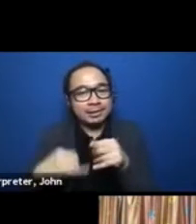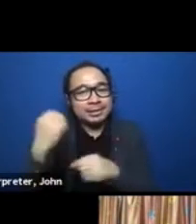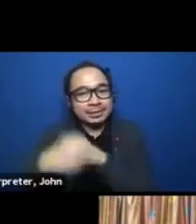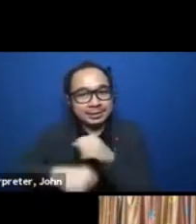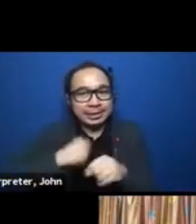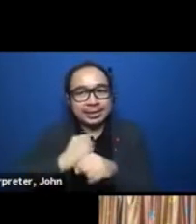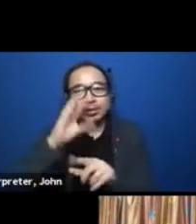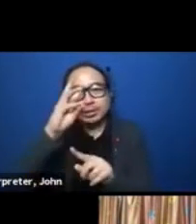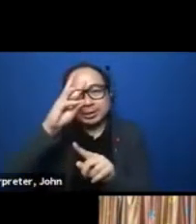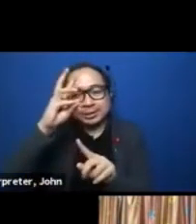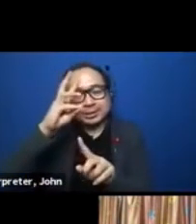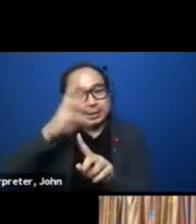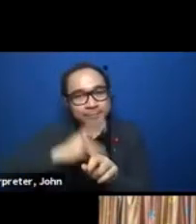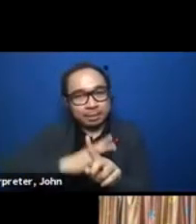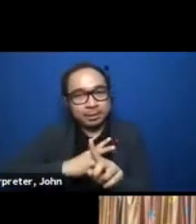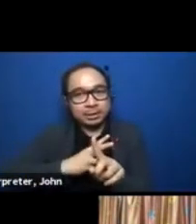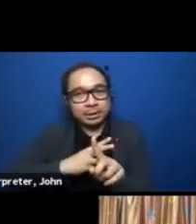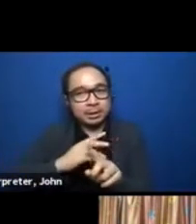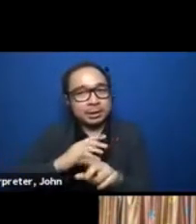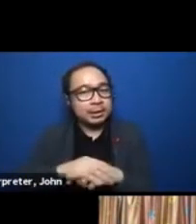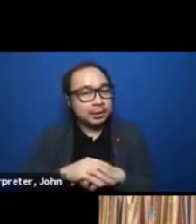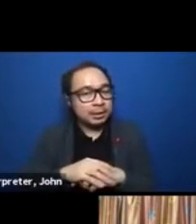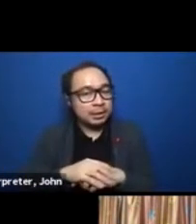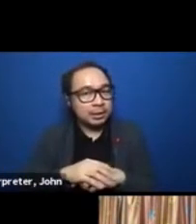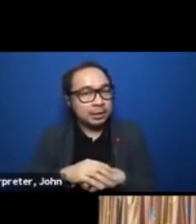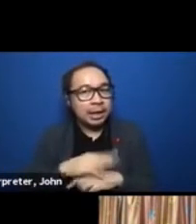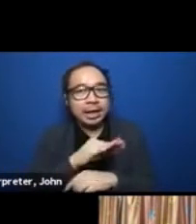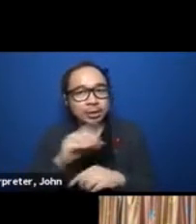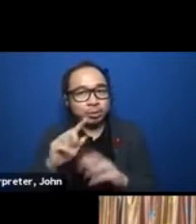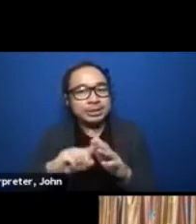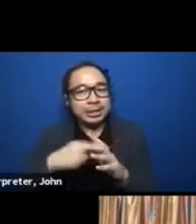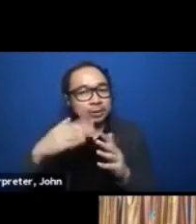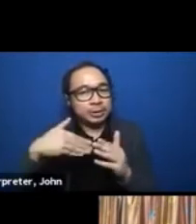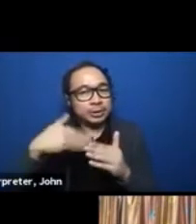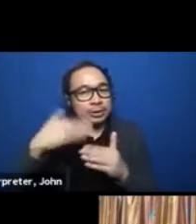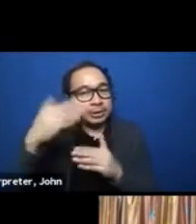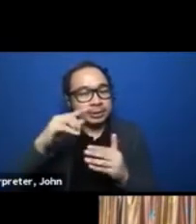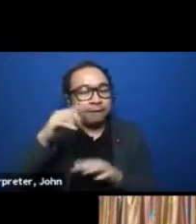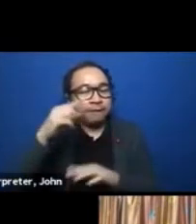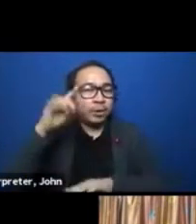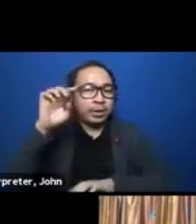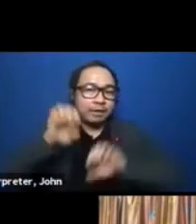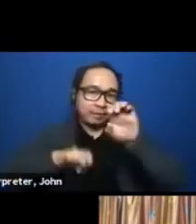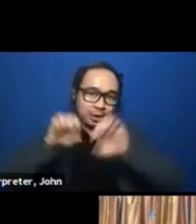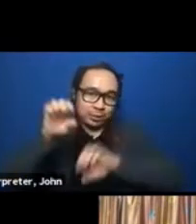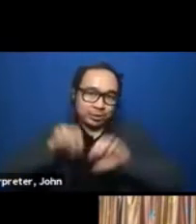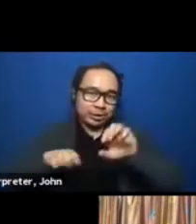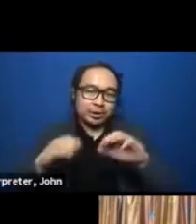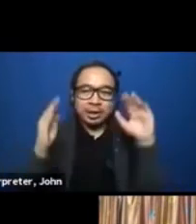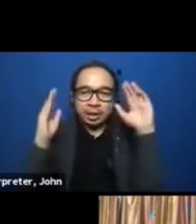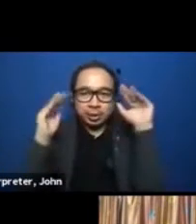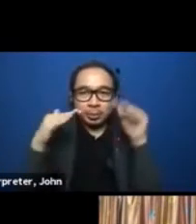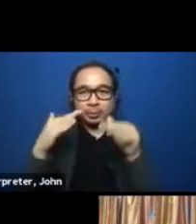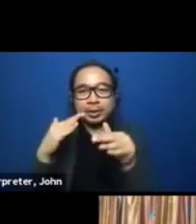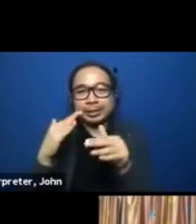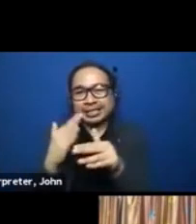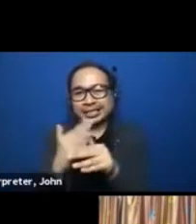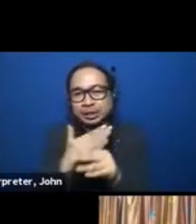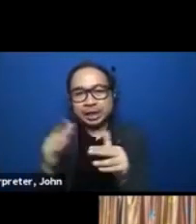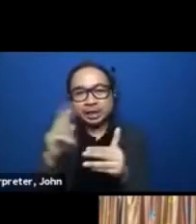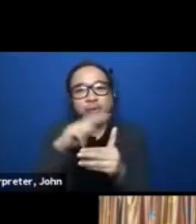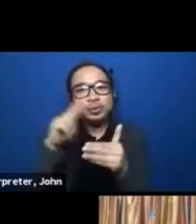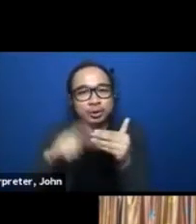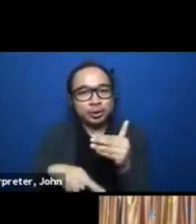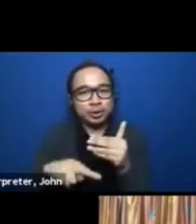and the first 6 months of first year for the design and the evaluation. So we hope to share the result during the